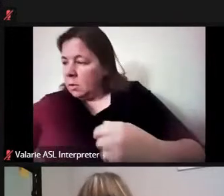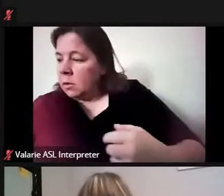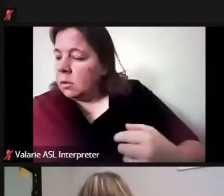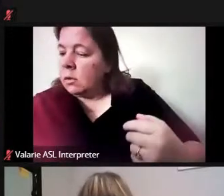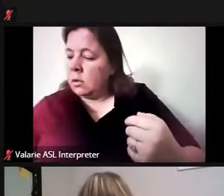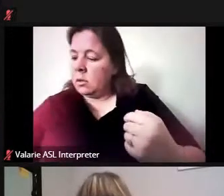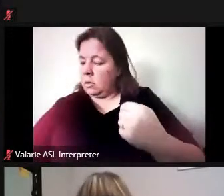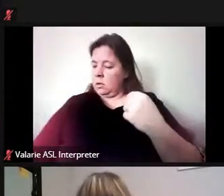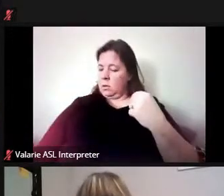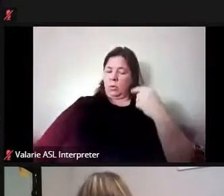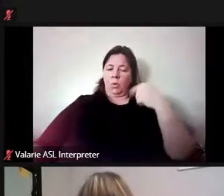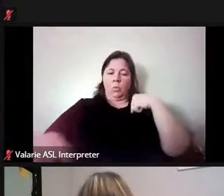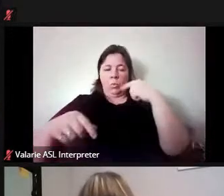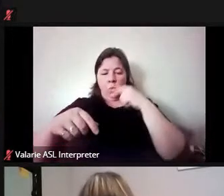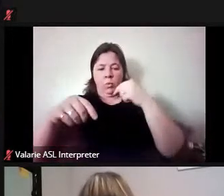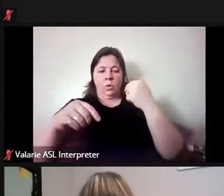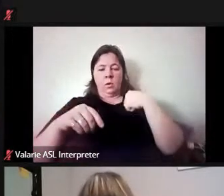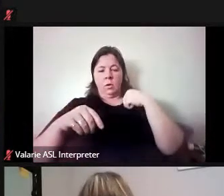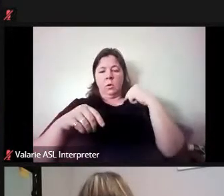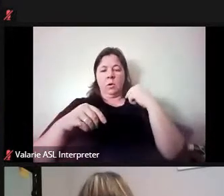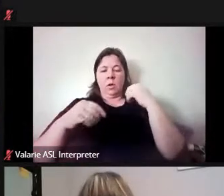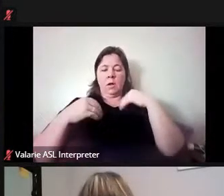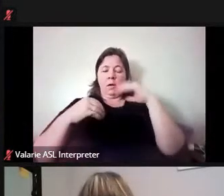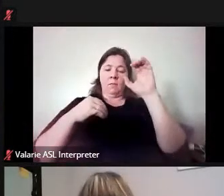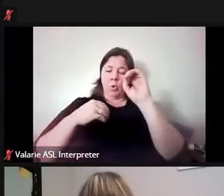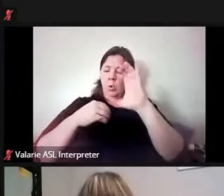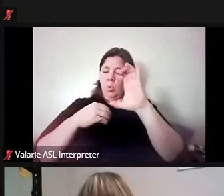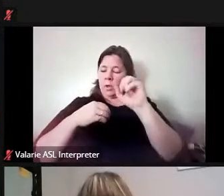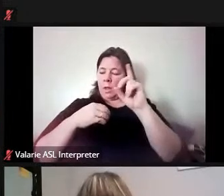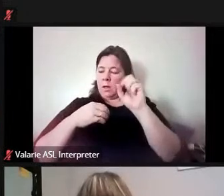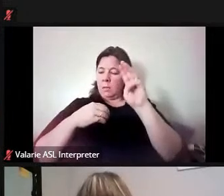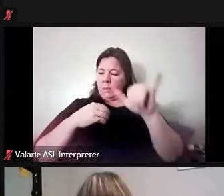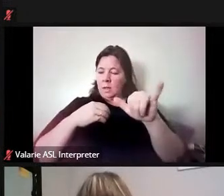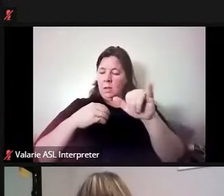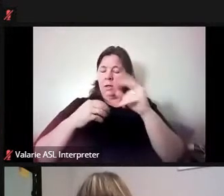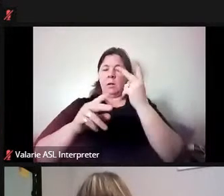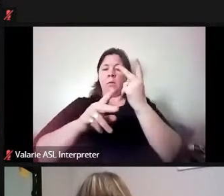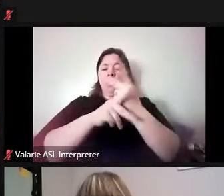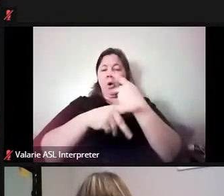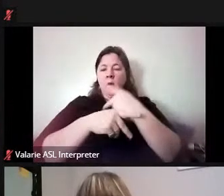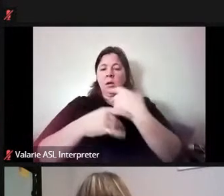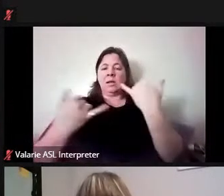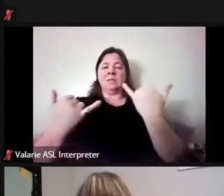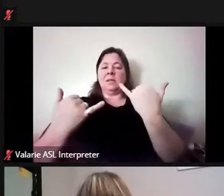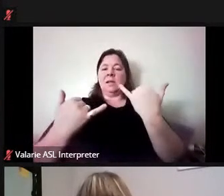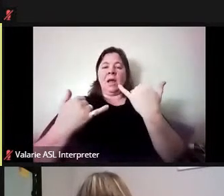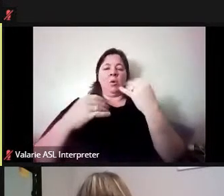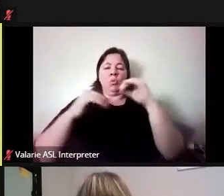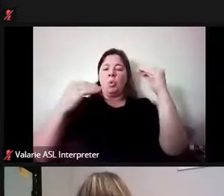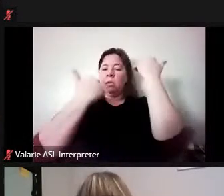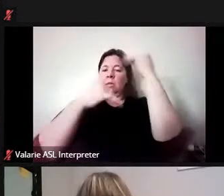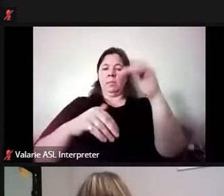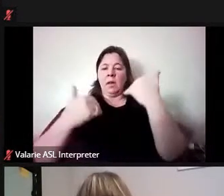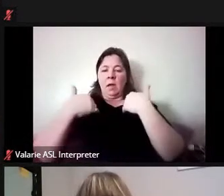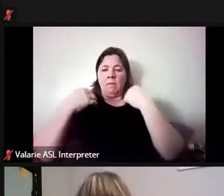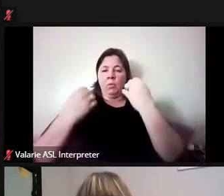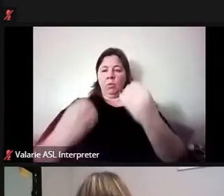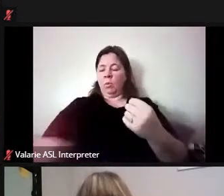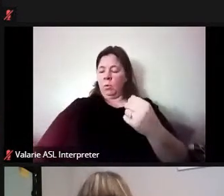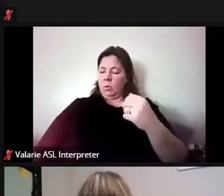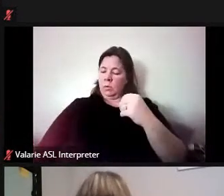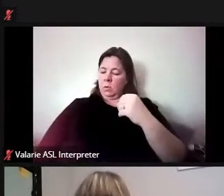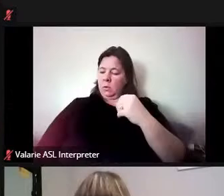have delivered so much thing. We have Academy, we have products. Now sky is the limit. Absolutely. I have a question